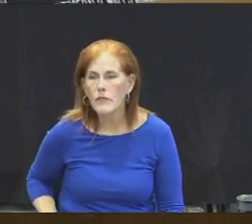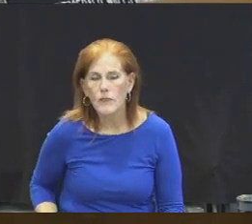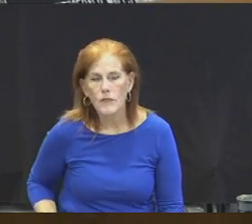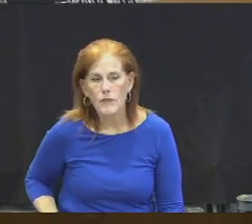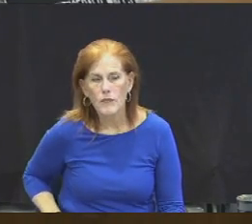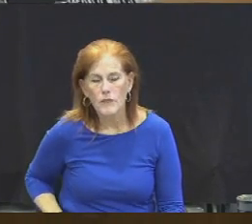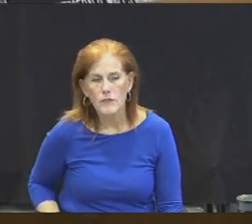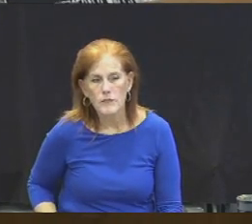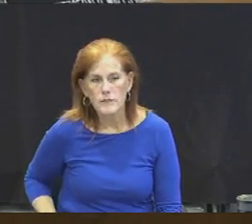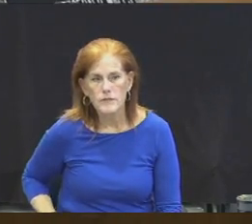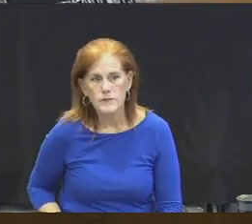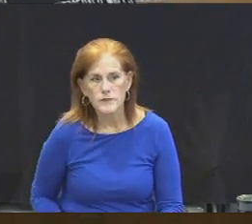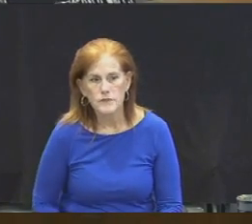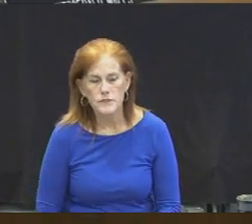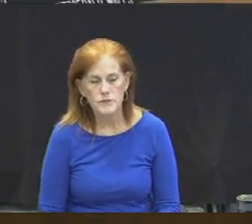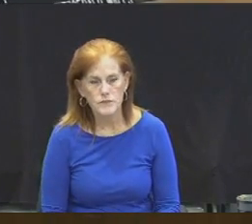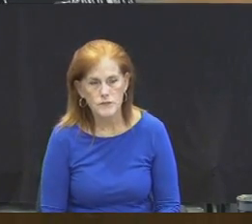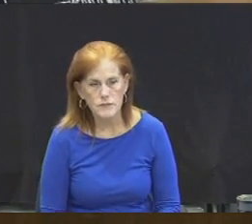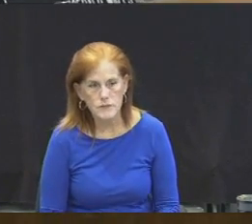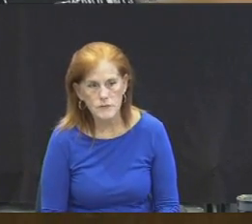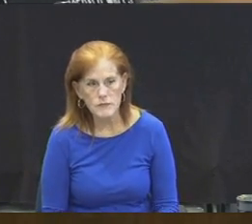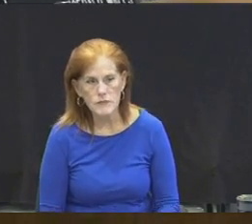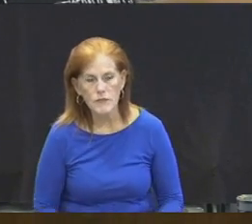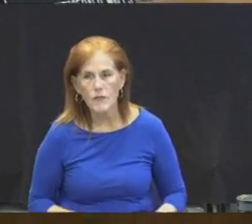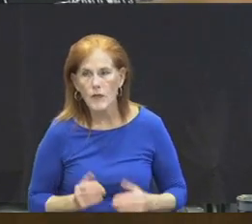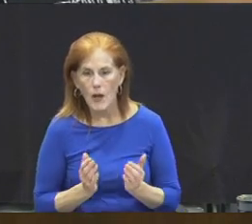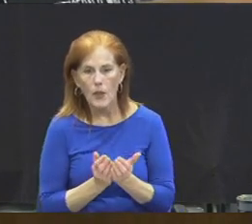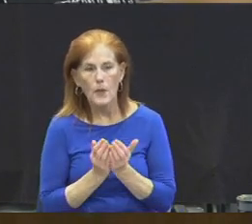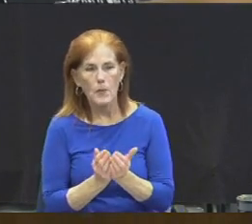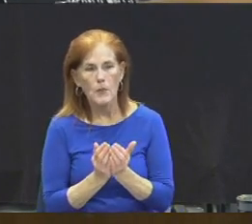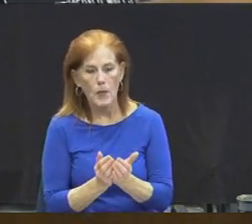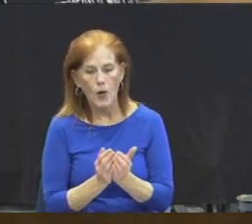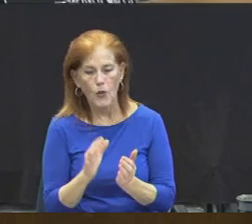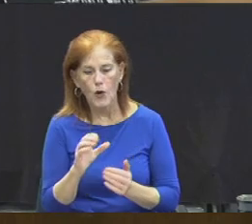And then on the boat cove,